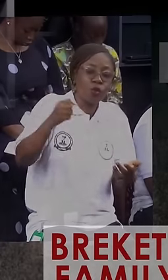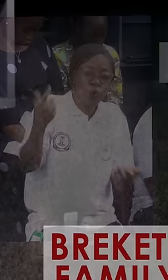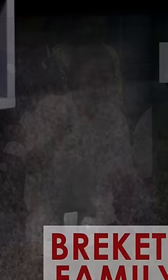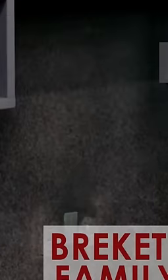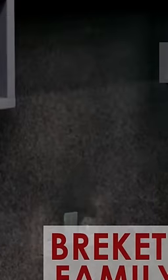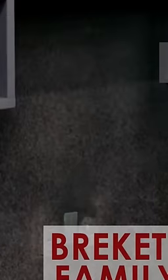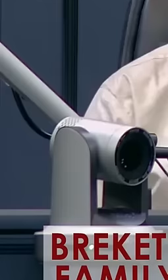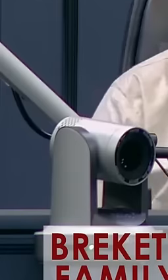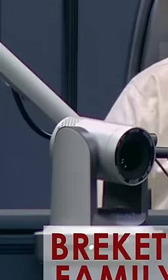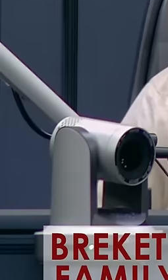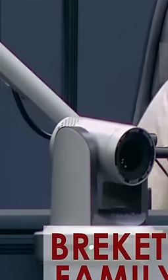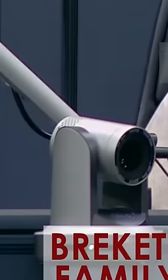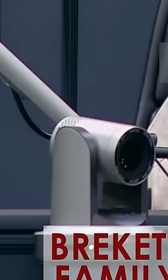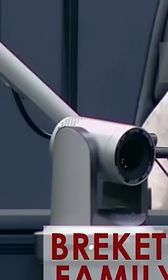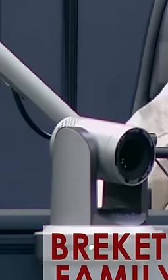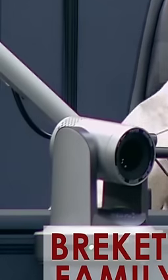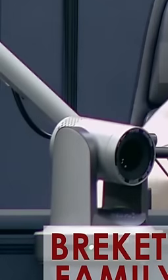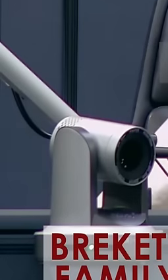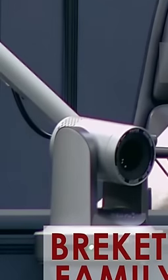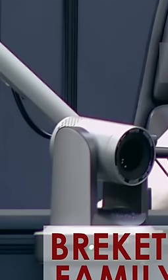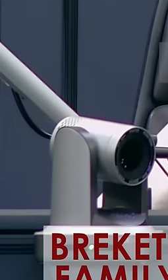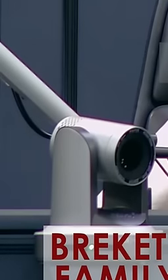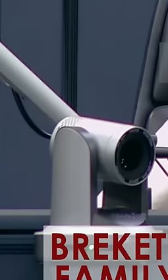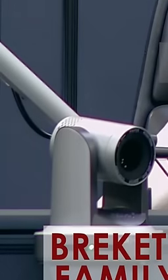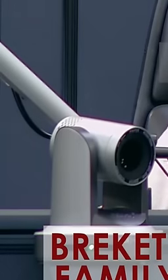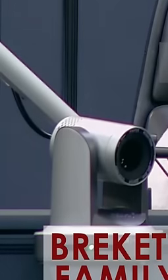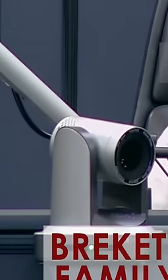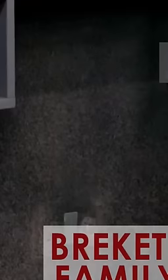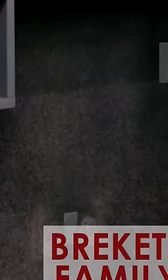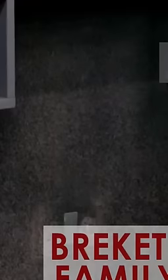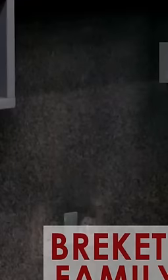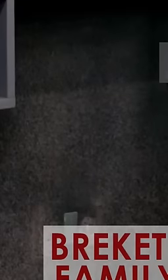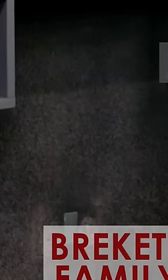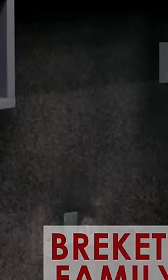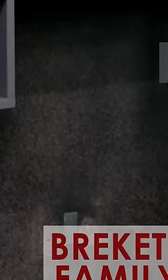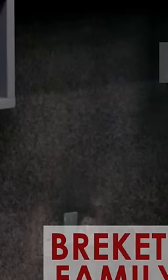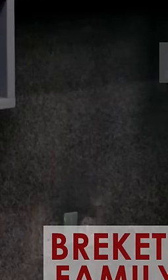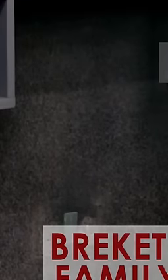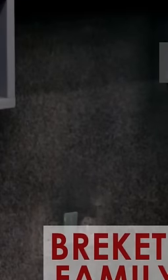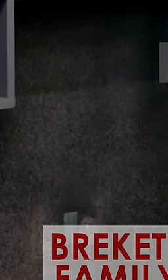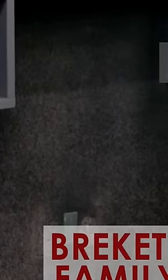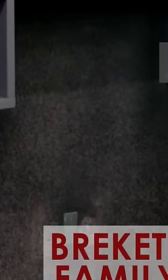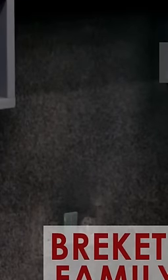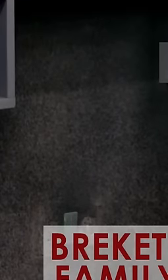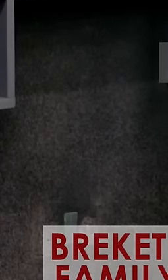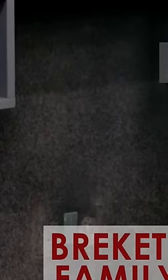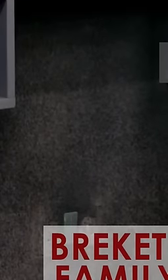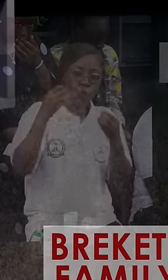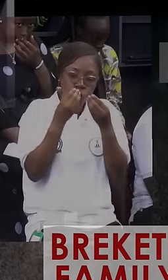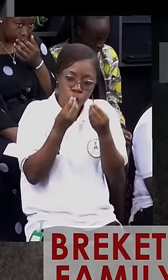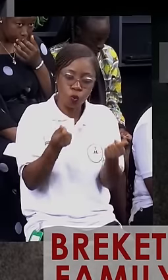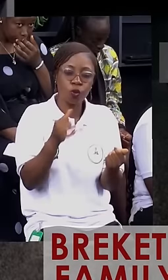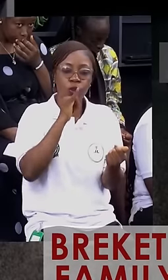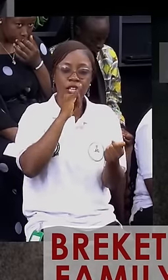kidney. So that is why at the end of the day, kidney transplant is the final solution